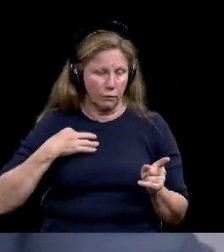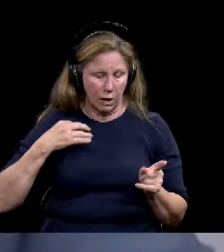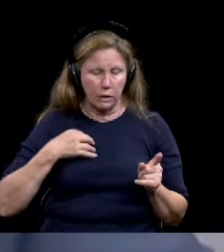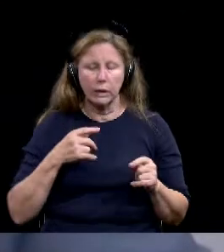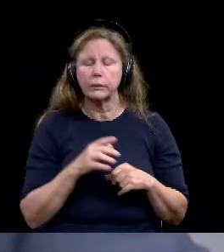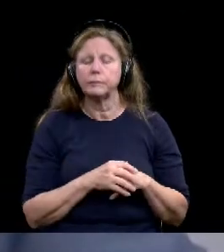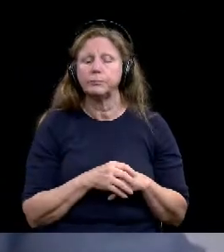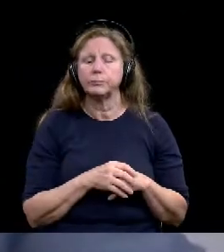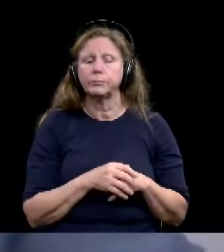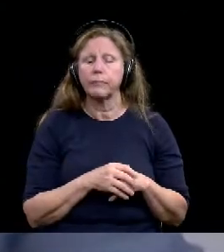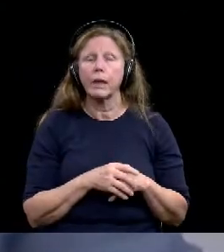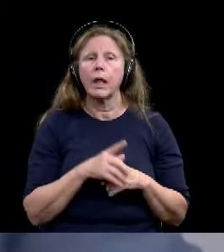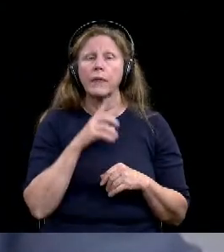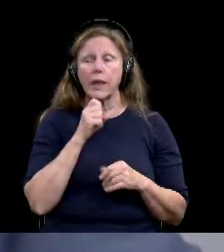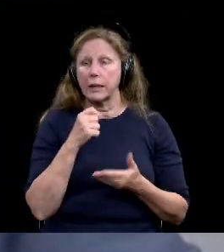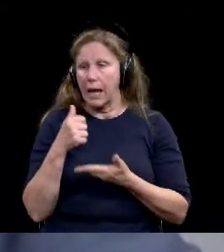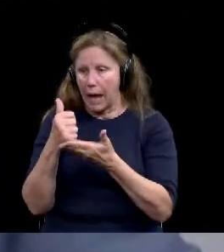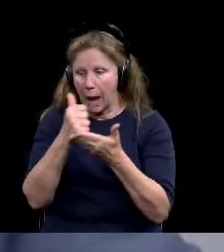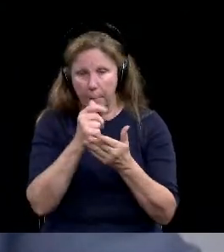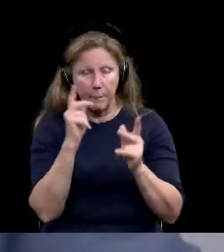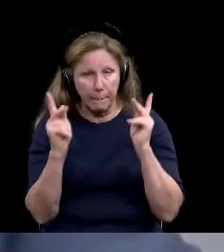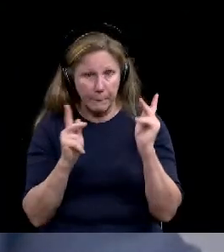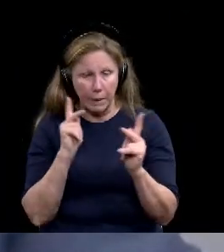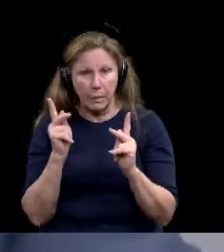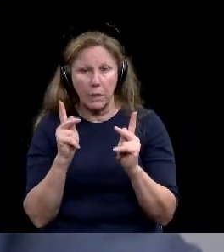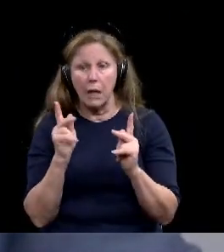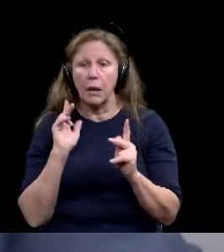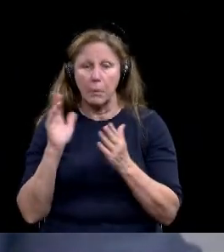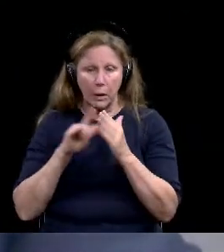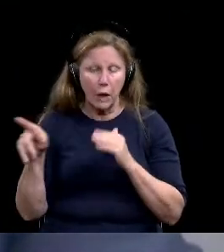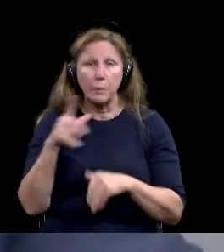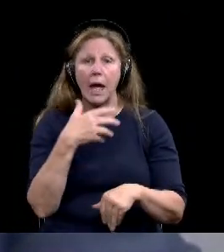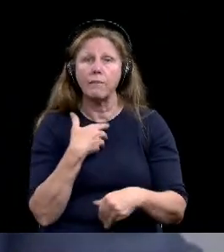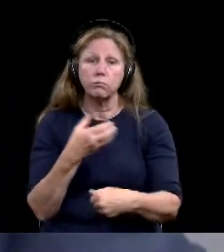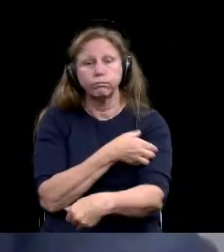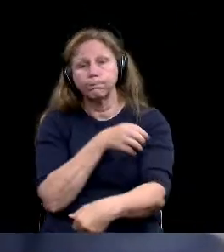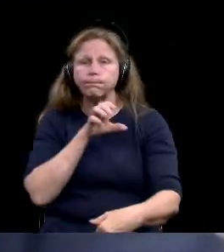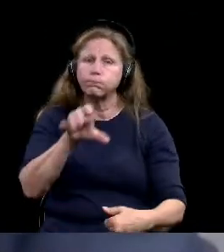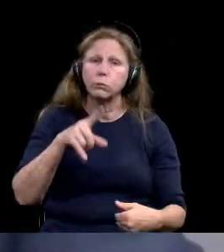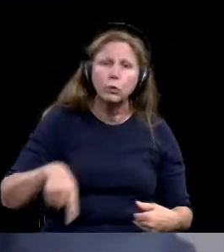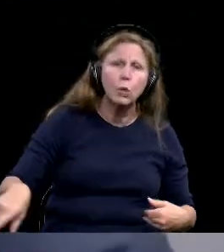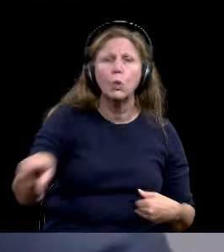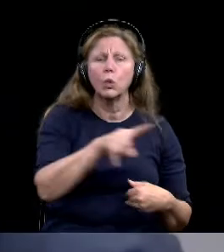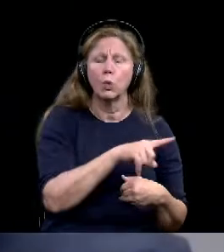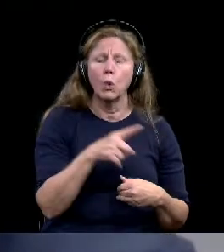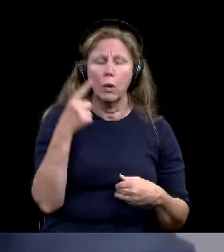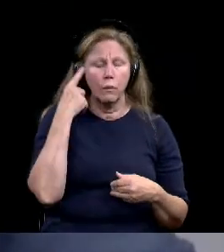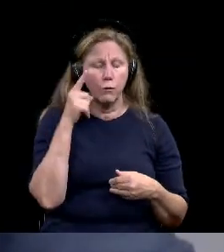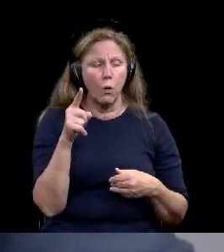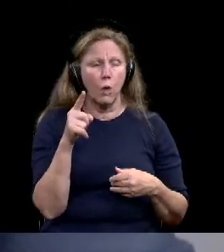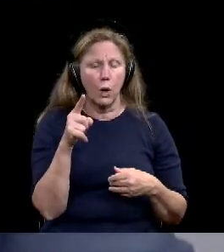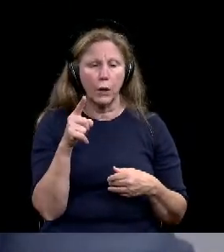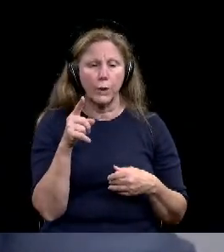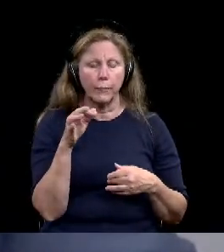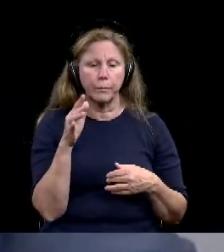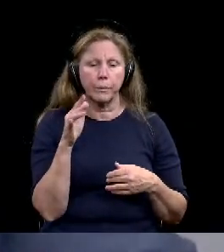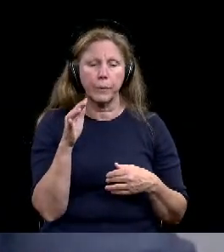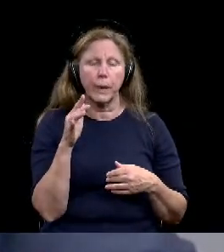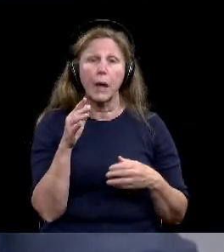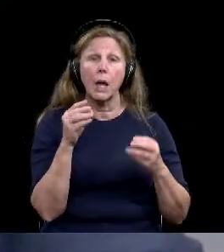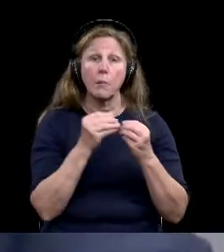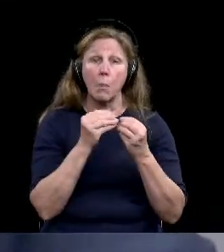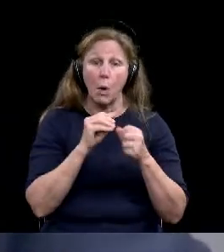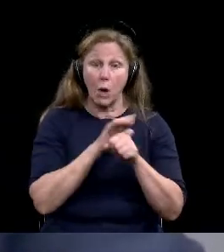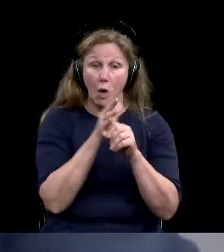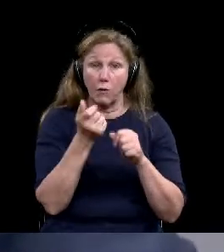to share accurate, up-to-date COVID-19 information from vetted, credible resources.